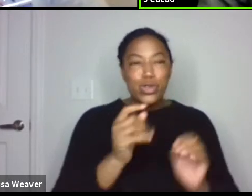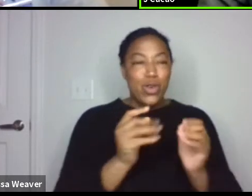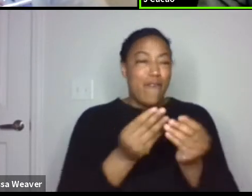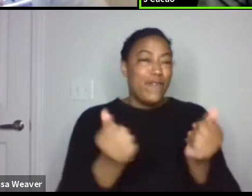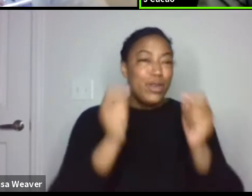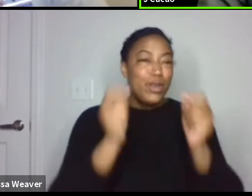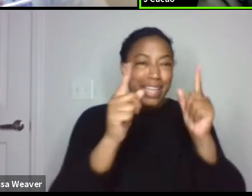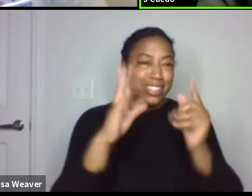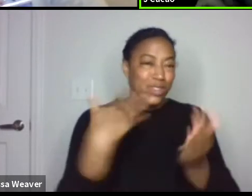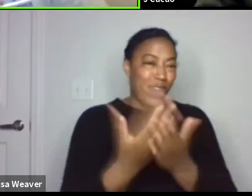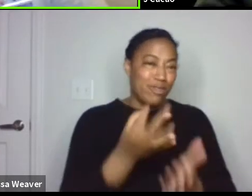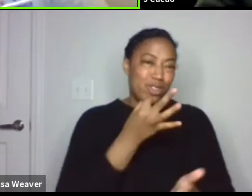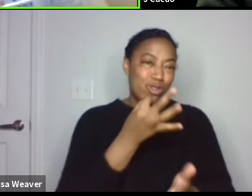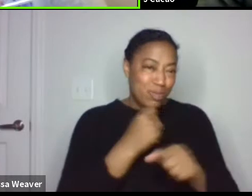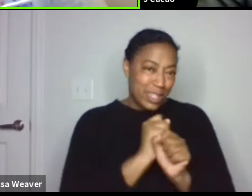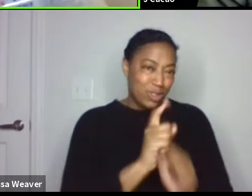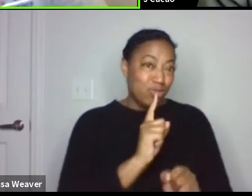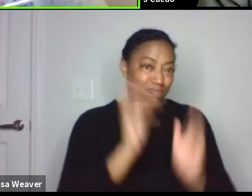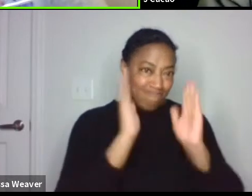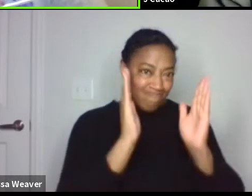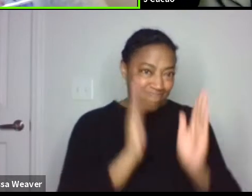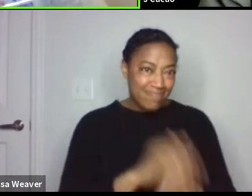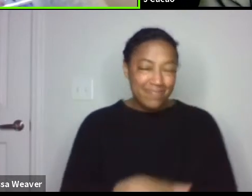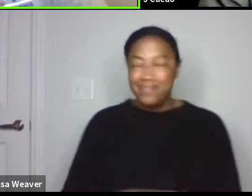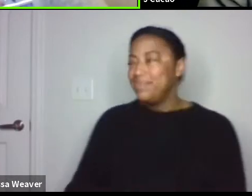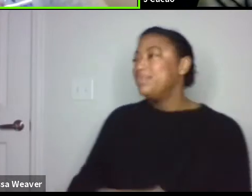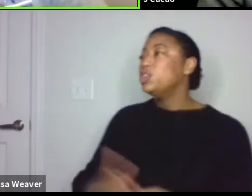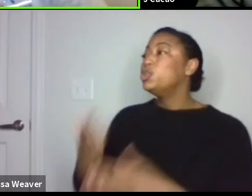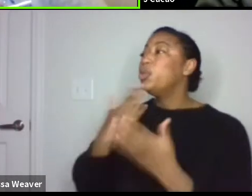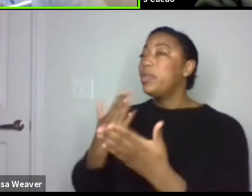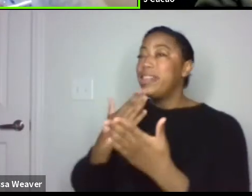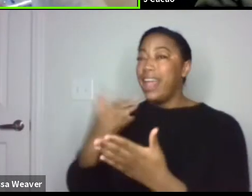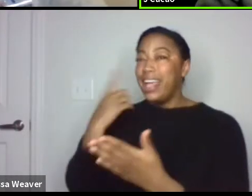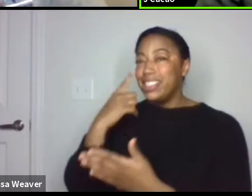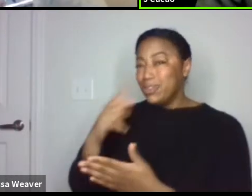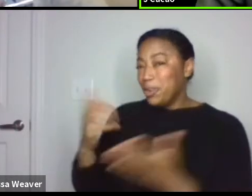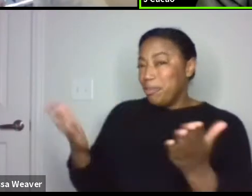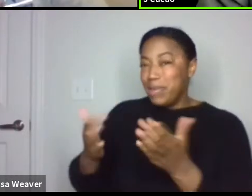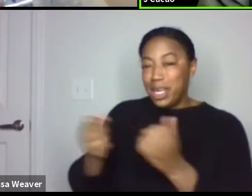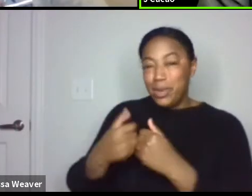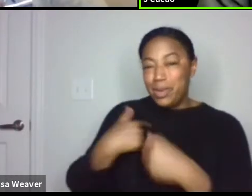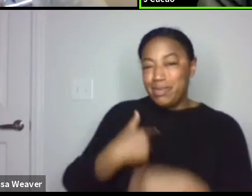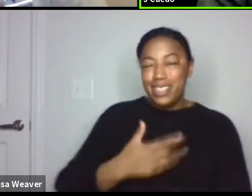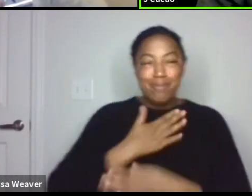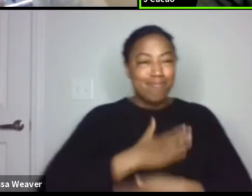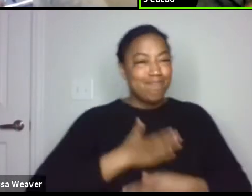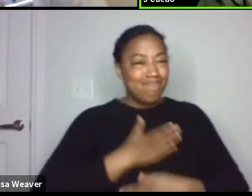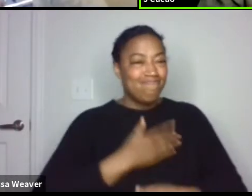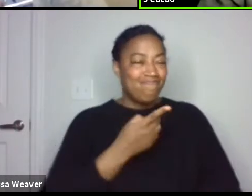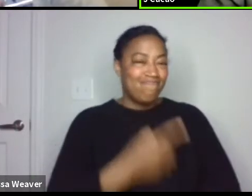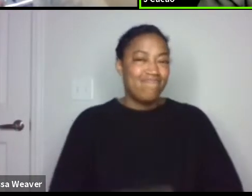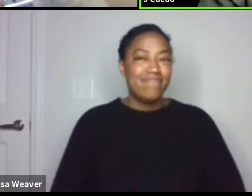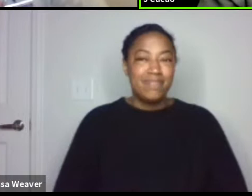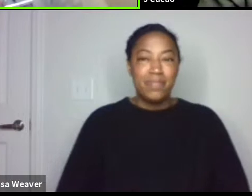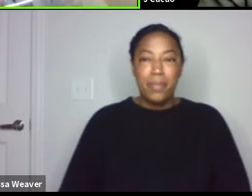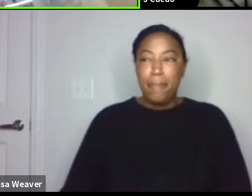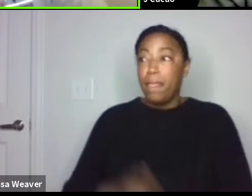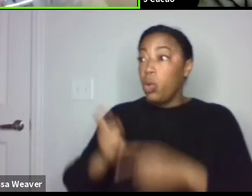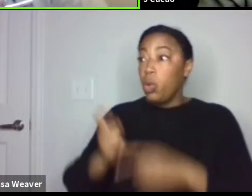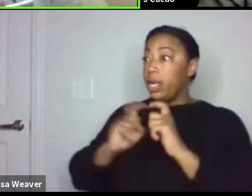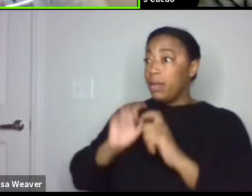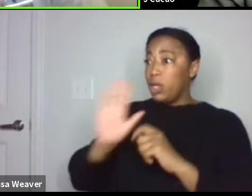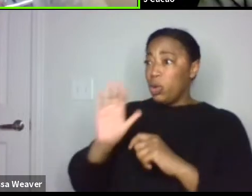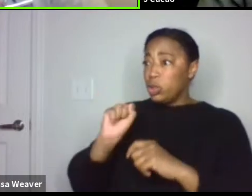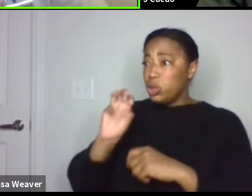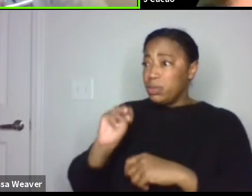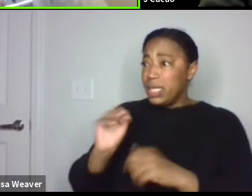tuned. All right, man. I want to say thanks for politicking with me. Appreciate you. You want to give me your social media and